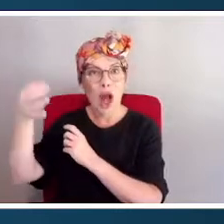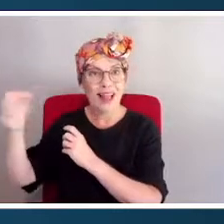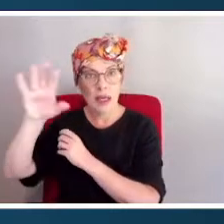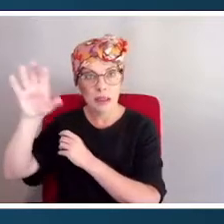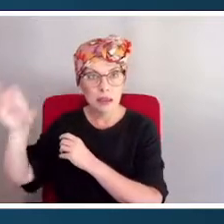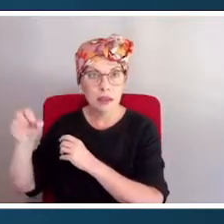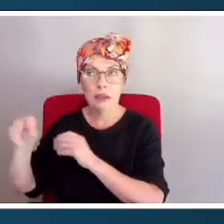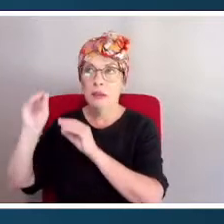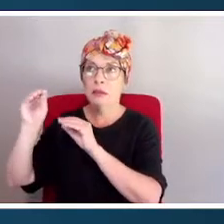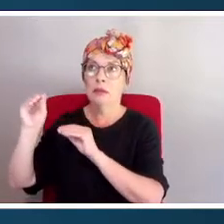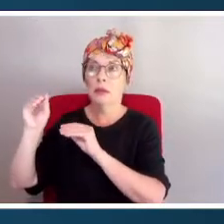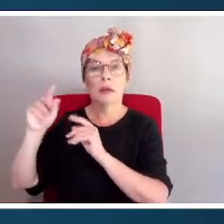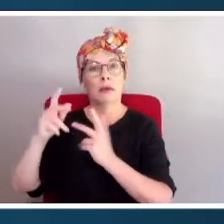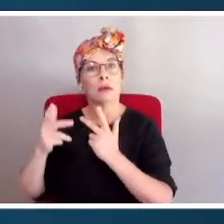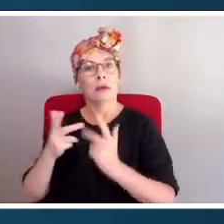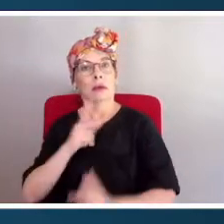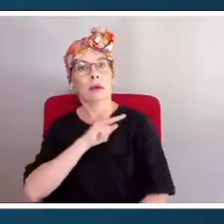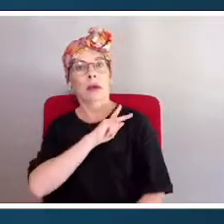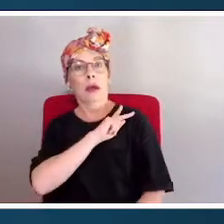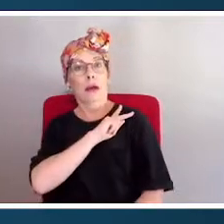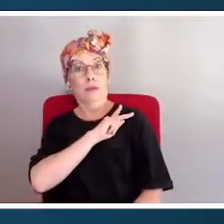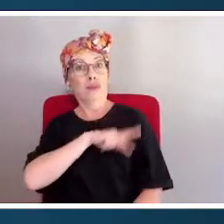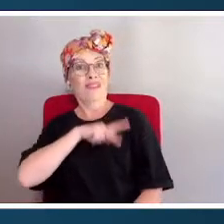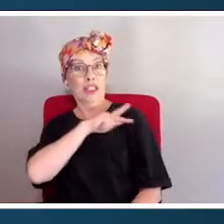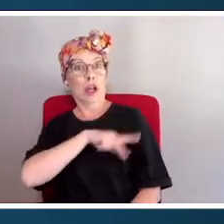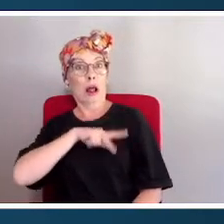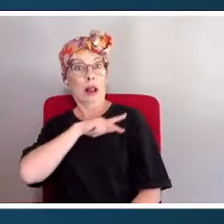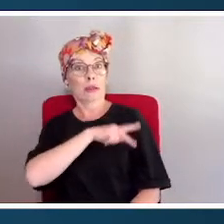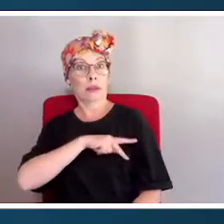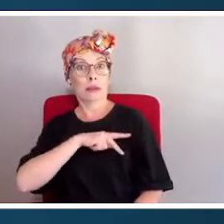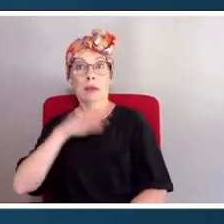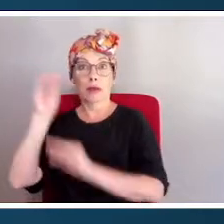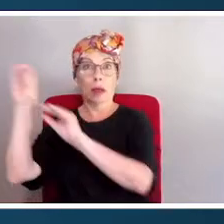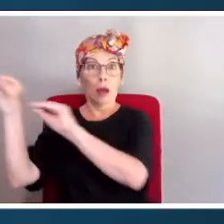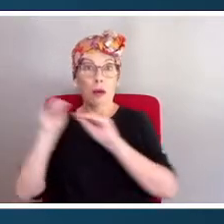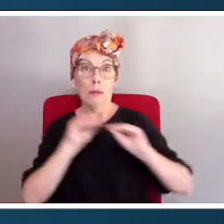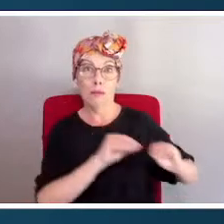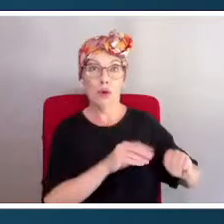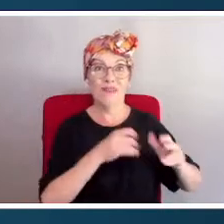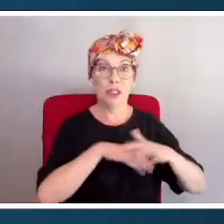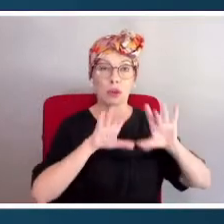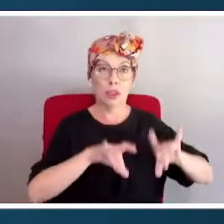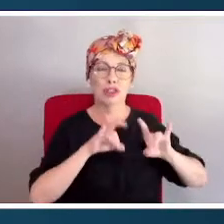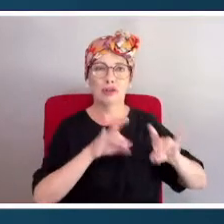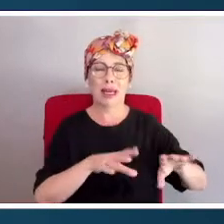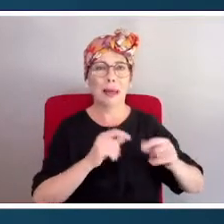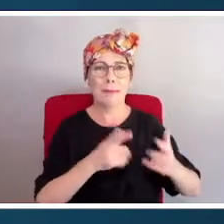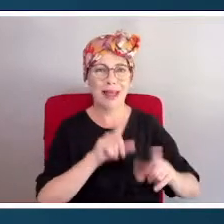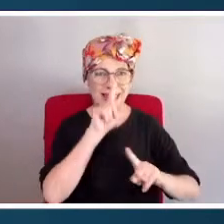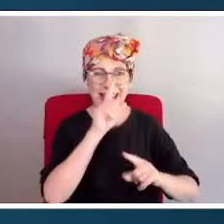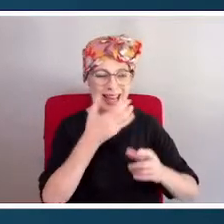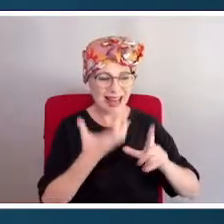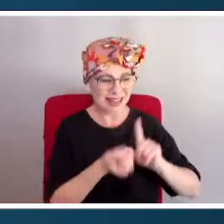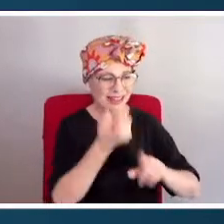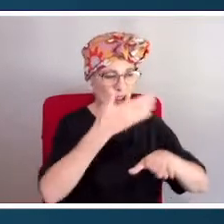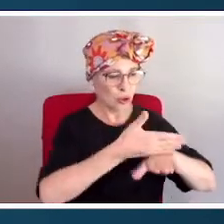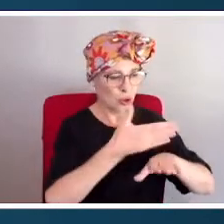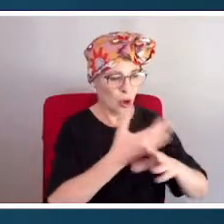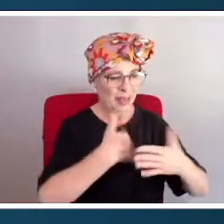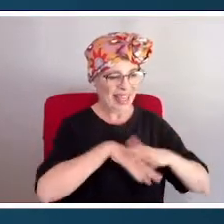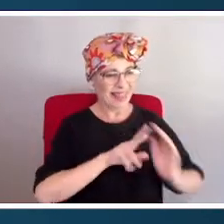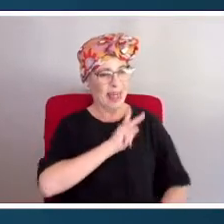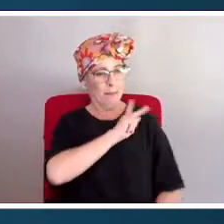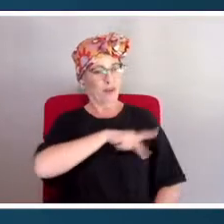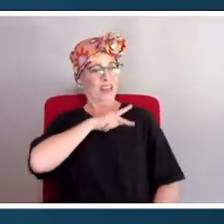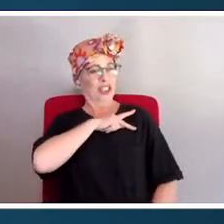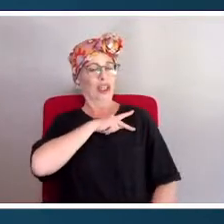not doing what they're professionally qualified, working in a meatworks or something else. Do you